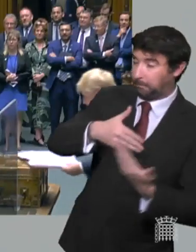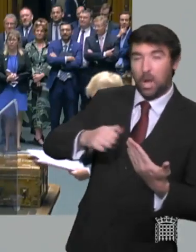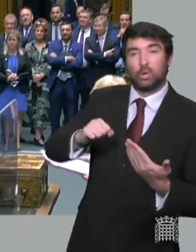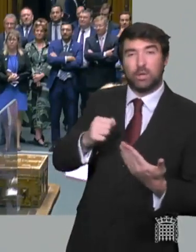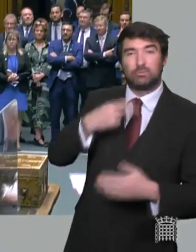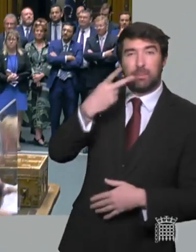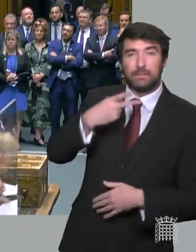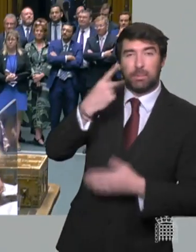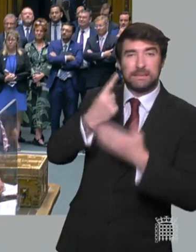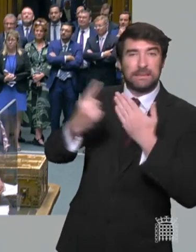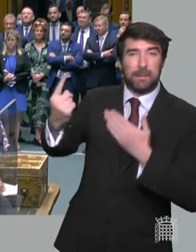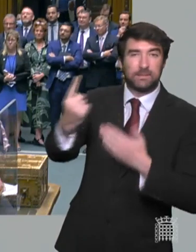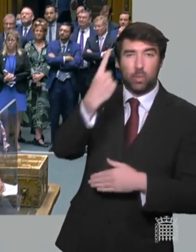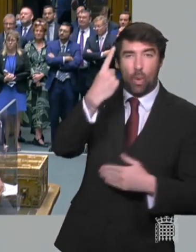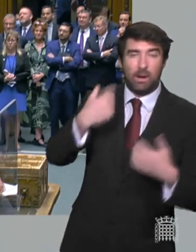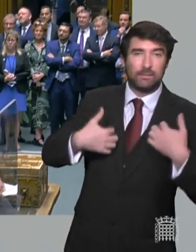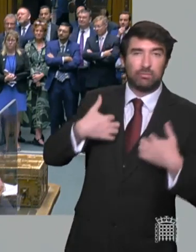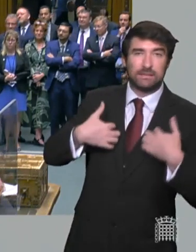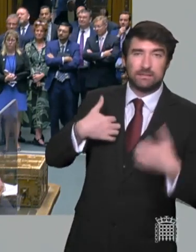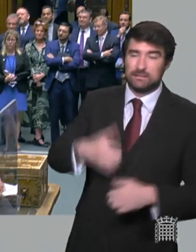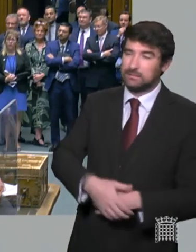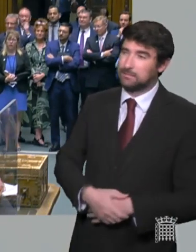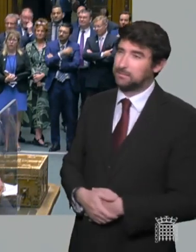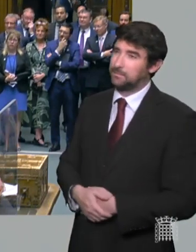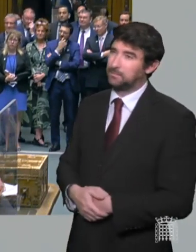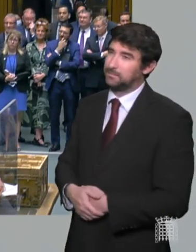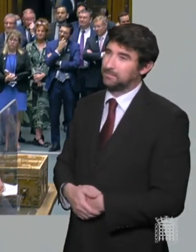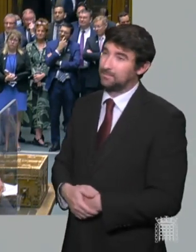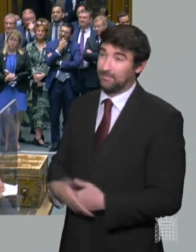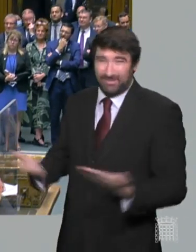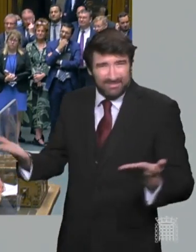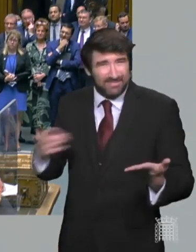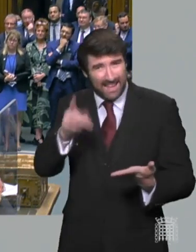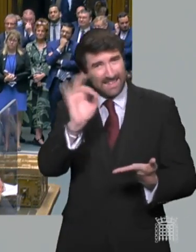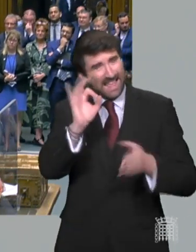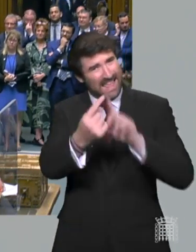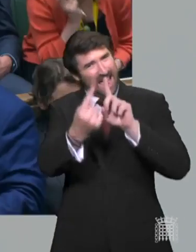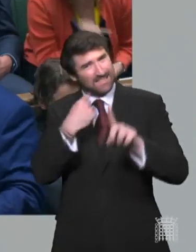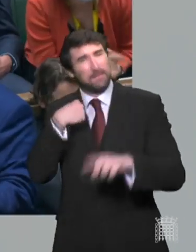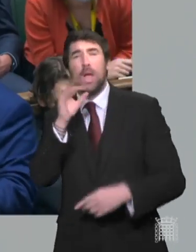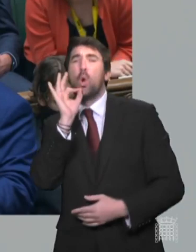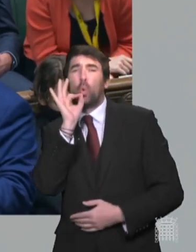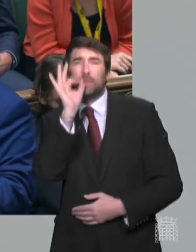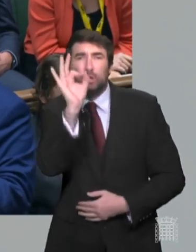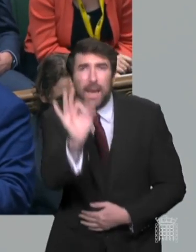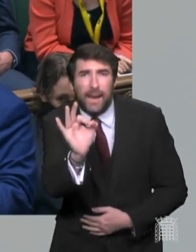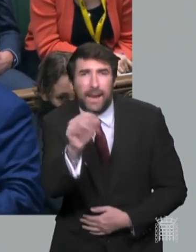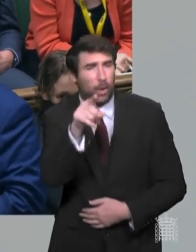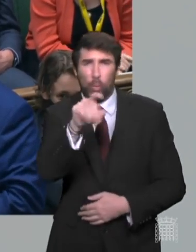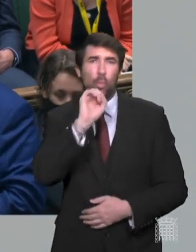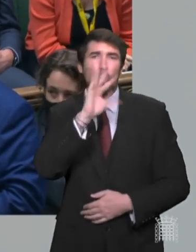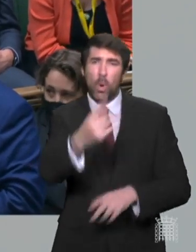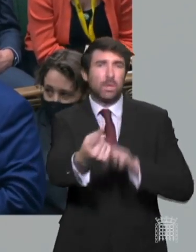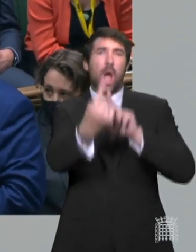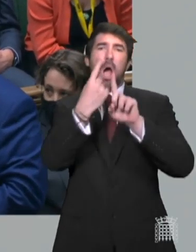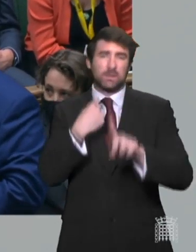In Blackfoot. No answer to the question, because the facts are this is a tax hike on the poor and on the young, Prime Minister, and you should be ashamed